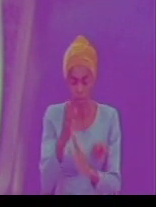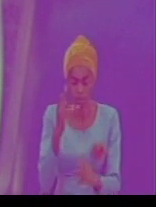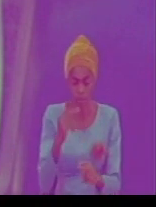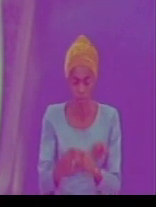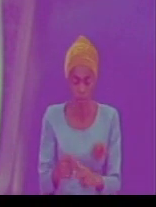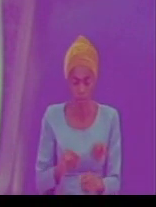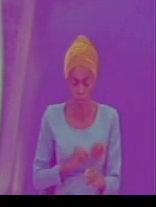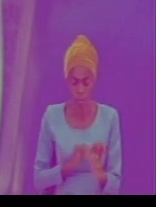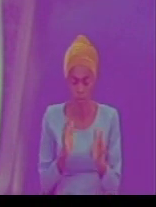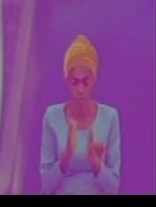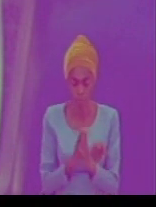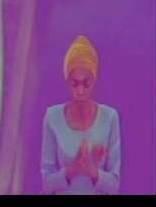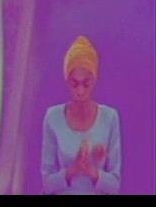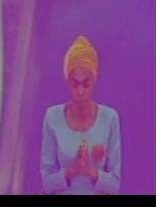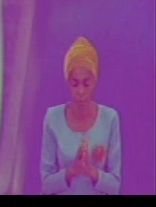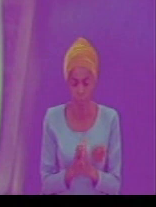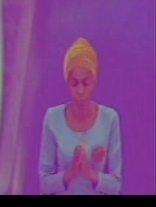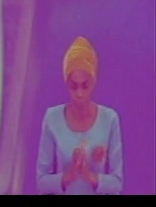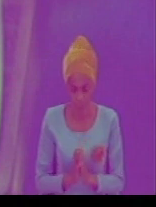I pray.